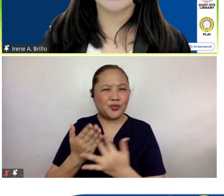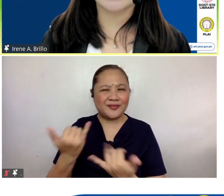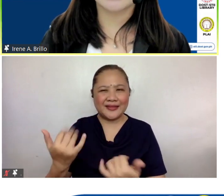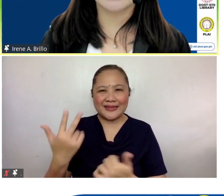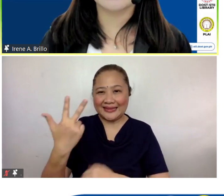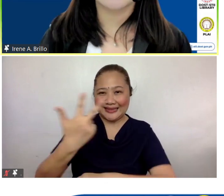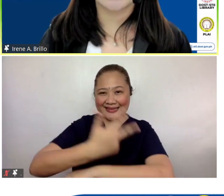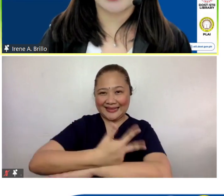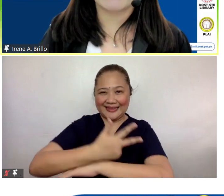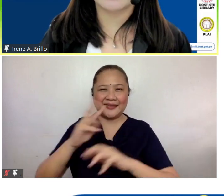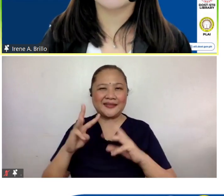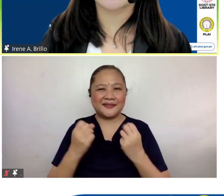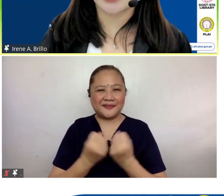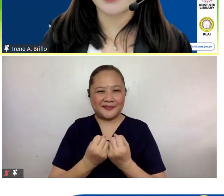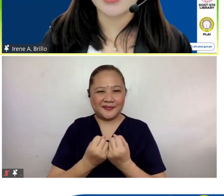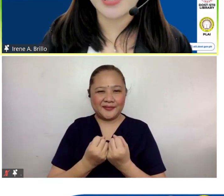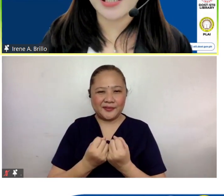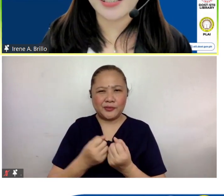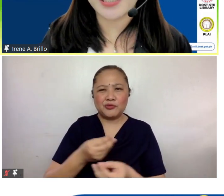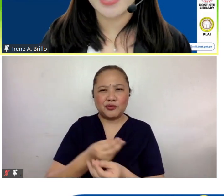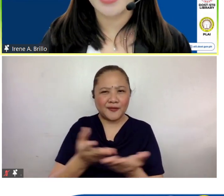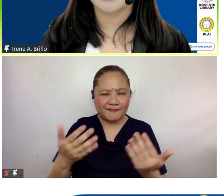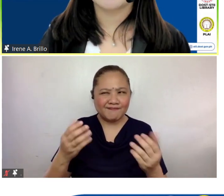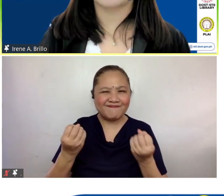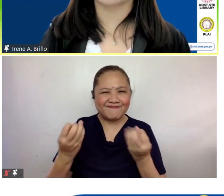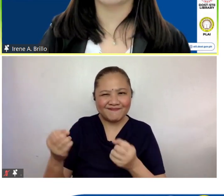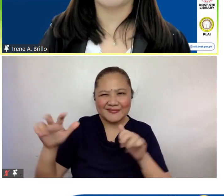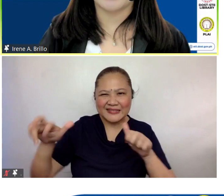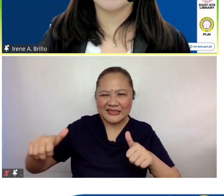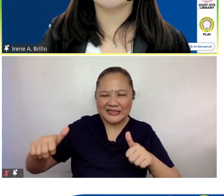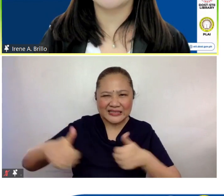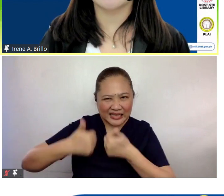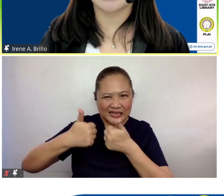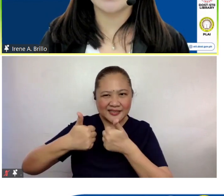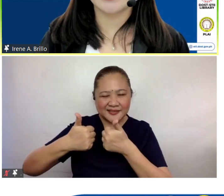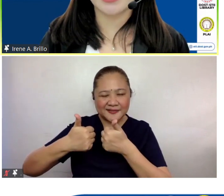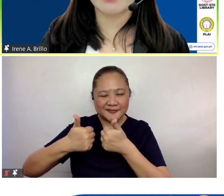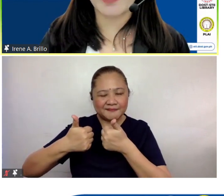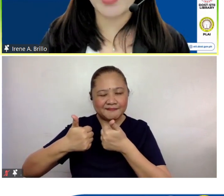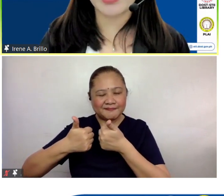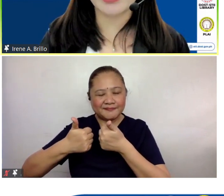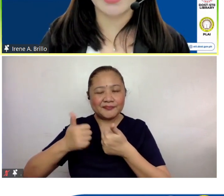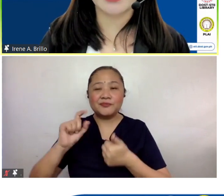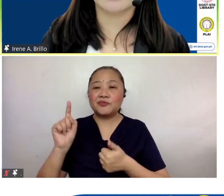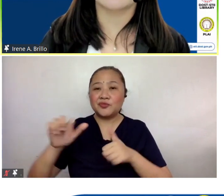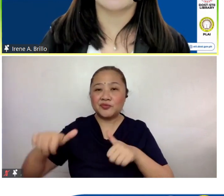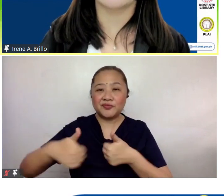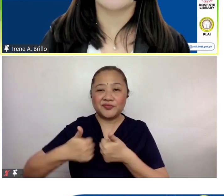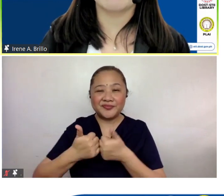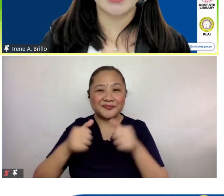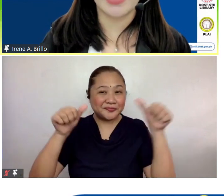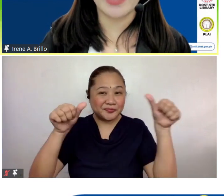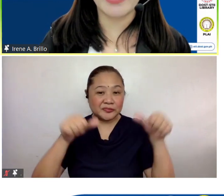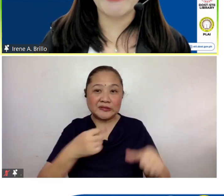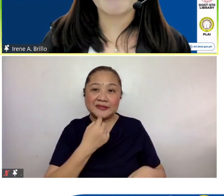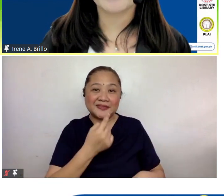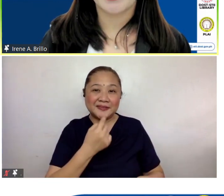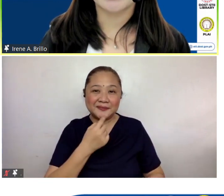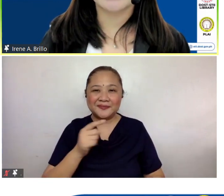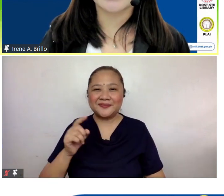are given several challenges. So to add with the challenges posed by Secretary De La